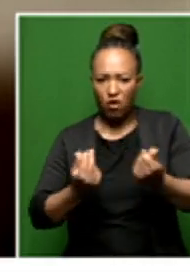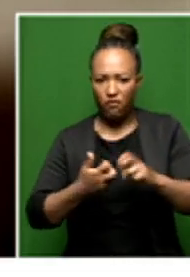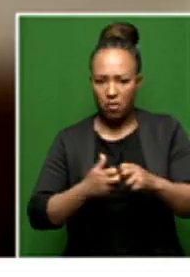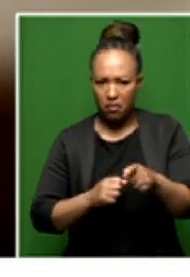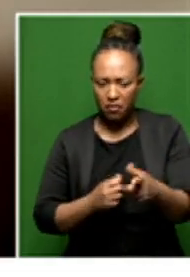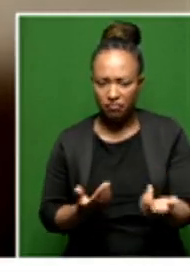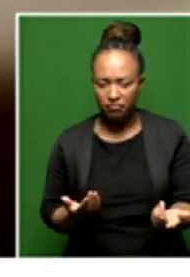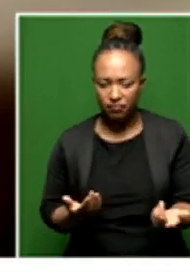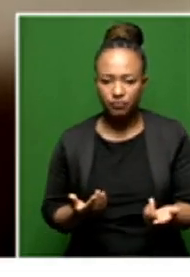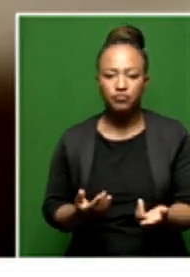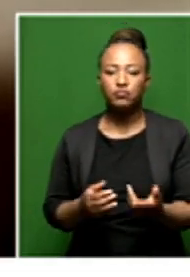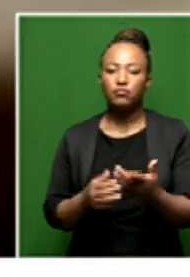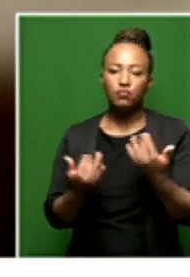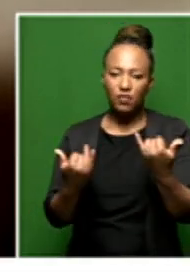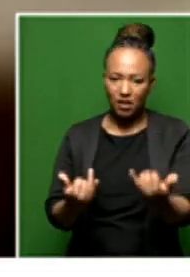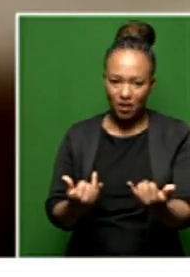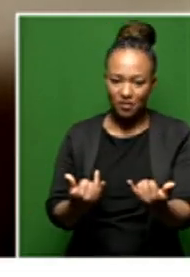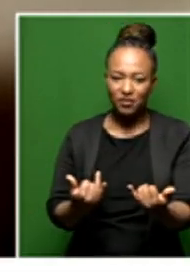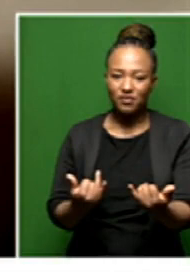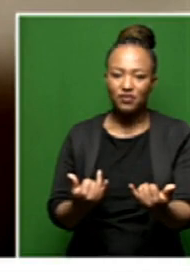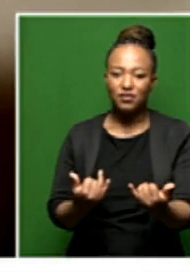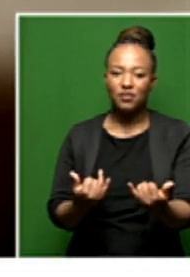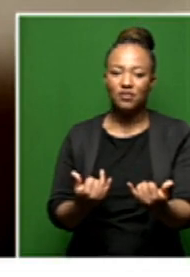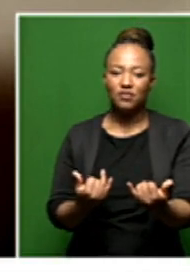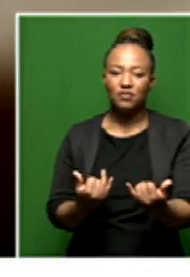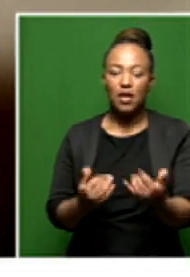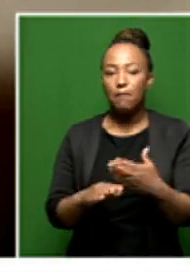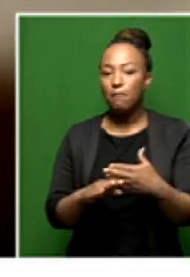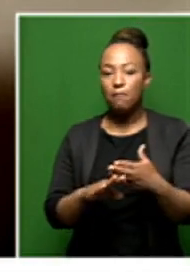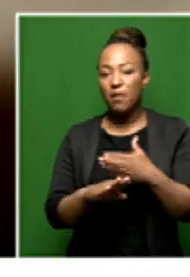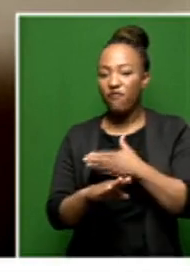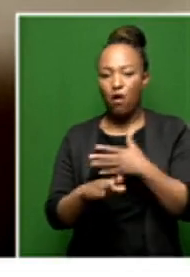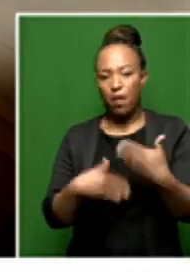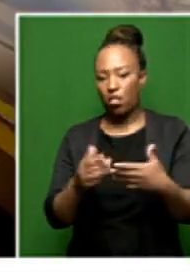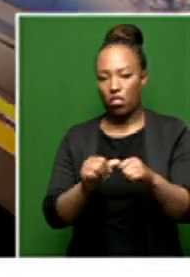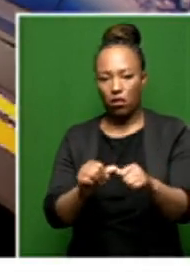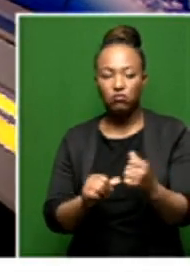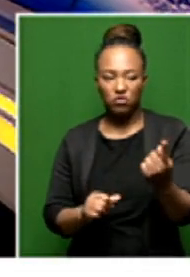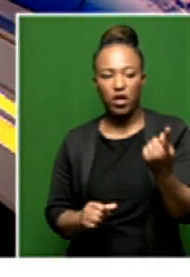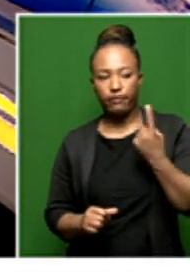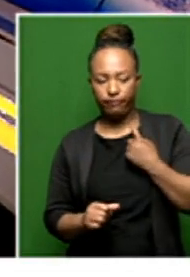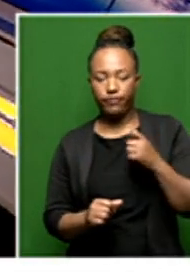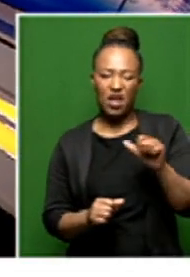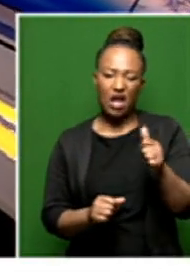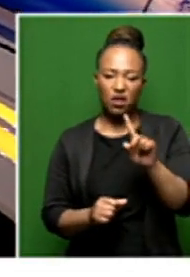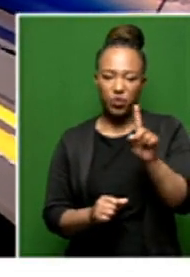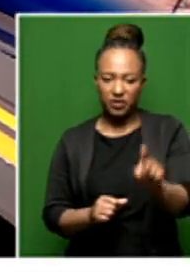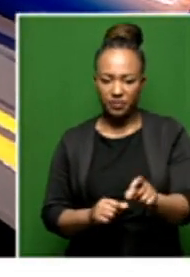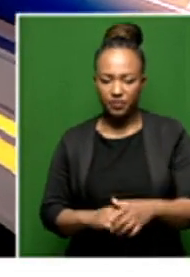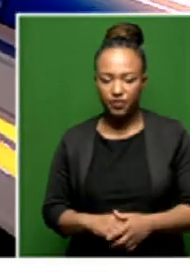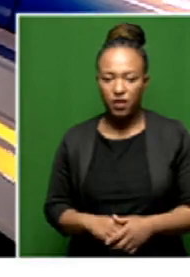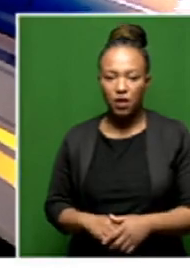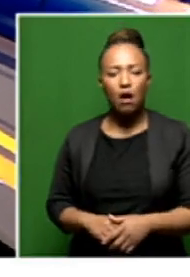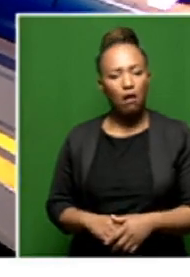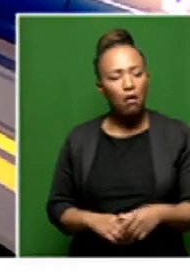let you jump in and ask another question before I go on. So I was going to ask, as you're explaining, of